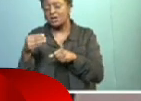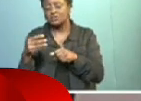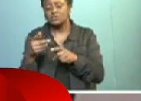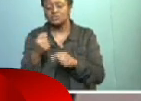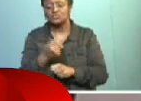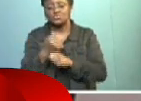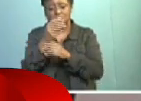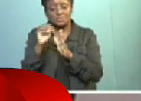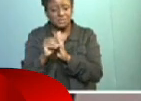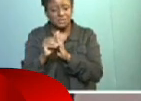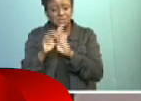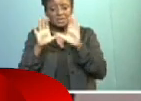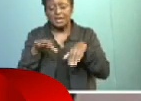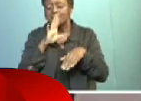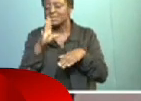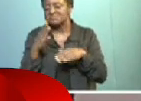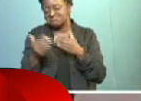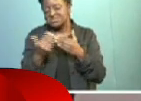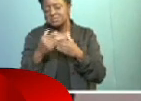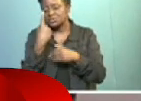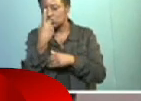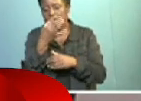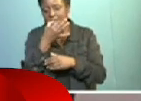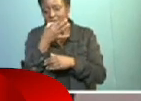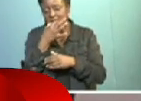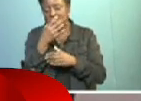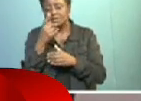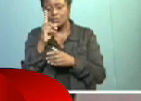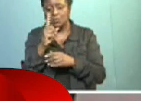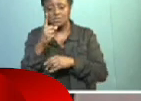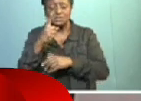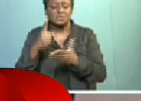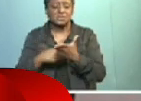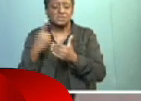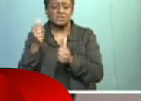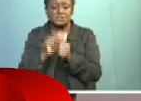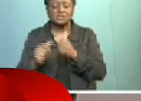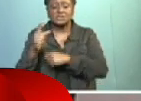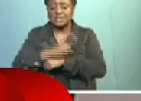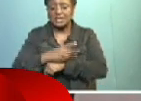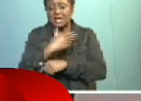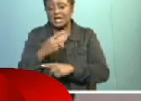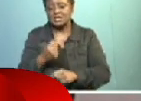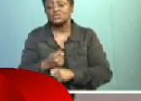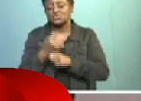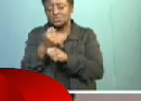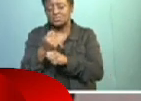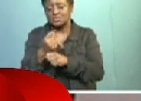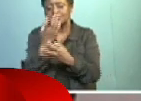pill once a day. And treatments are free in the Commonwealth of the Bahamas.